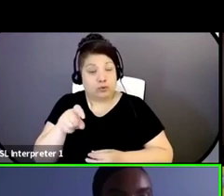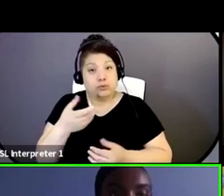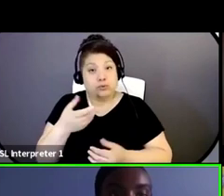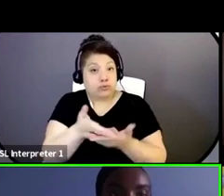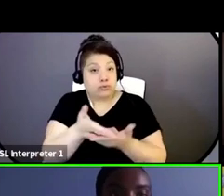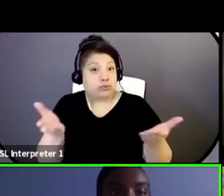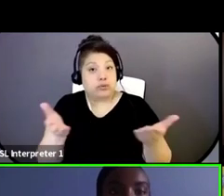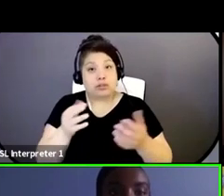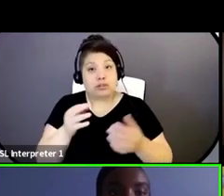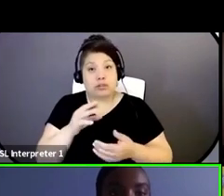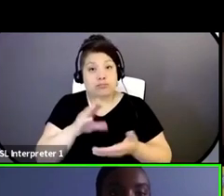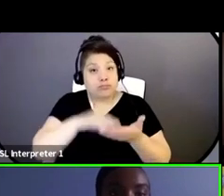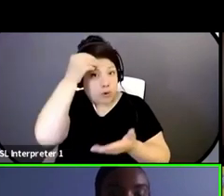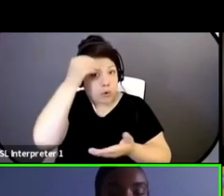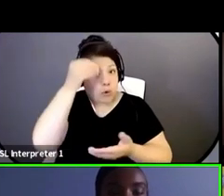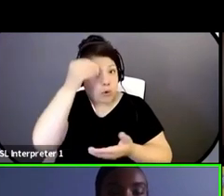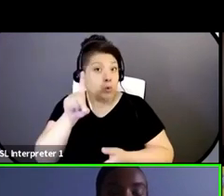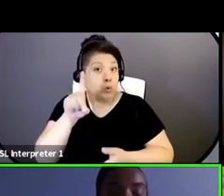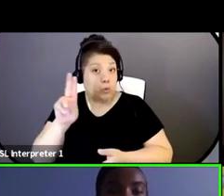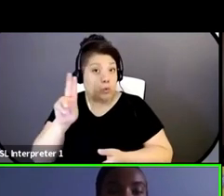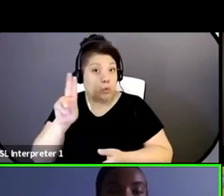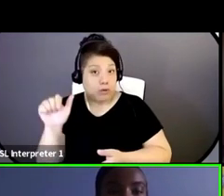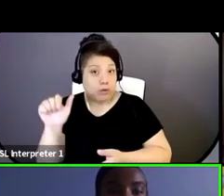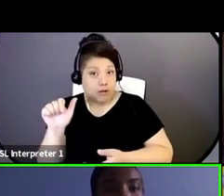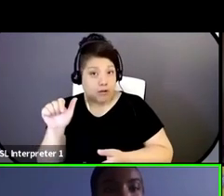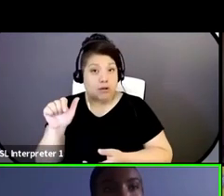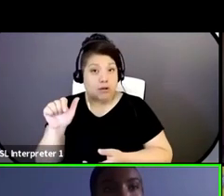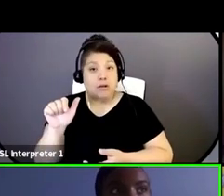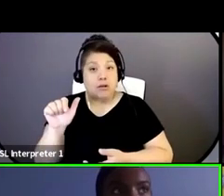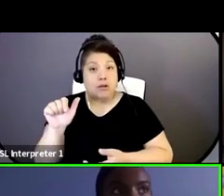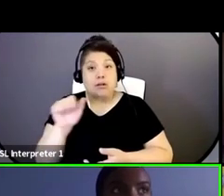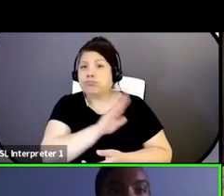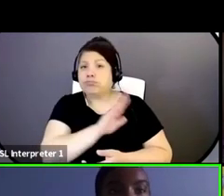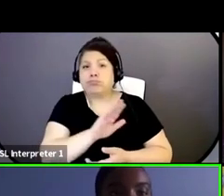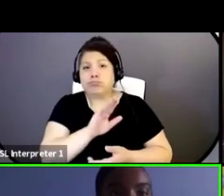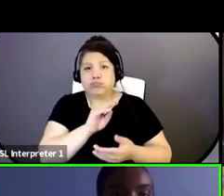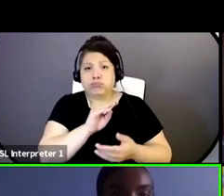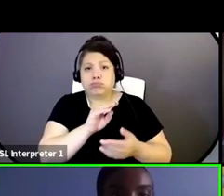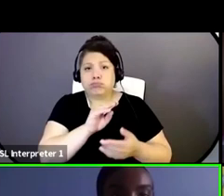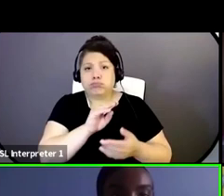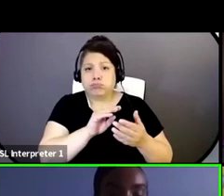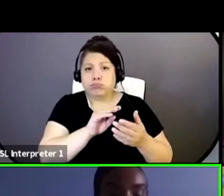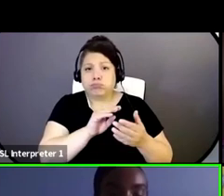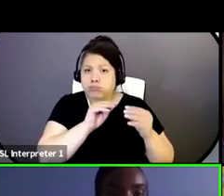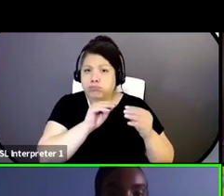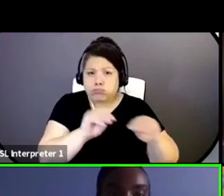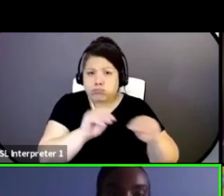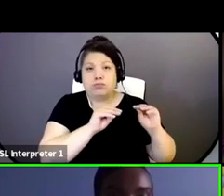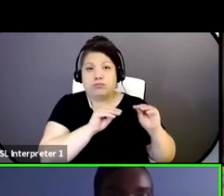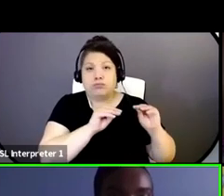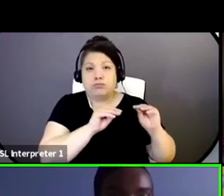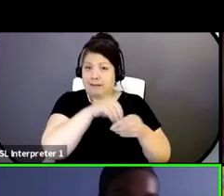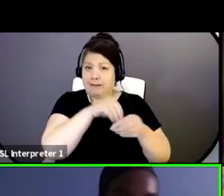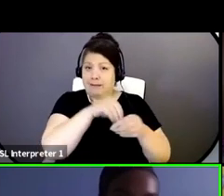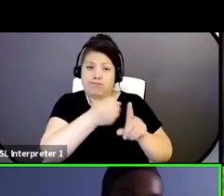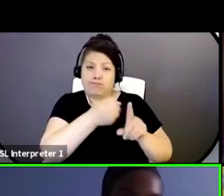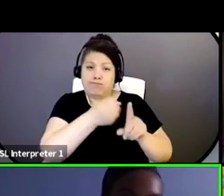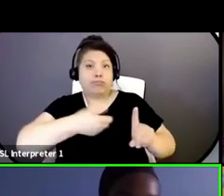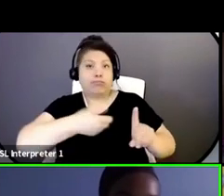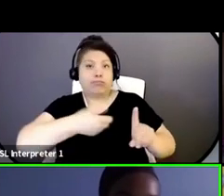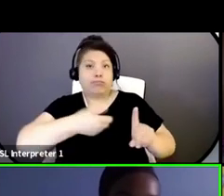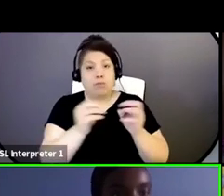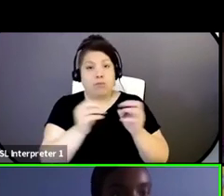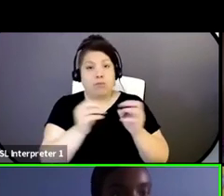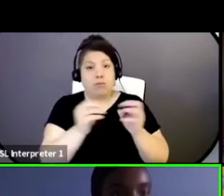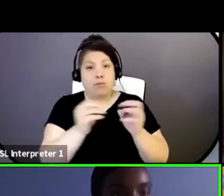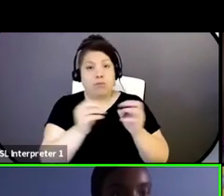training, a lot of this is literally just gaining the knowledge and tools to understand ourselves better and